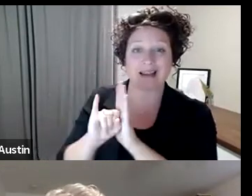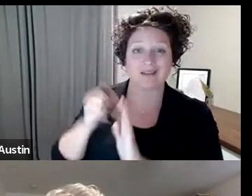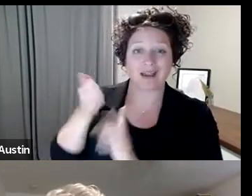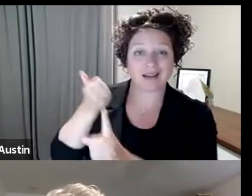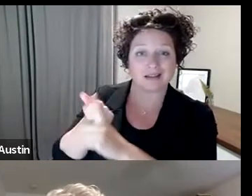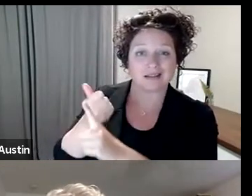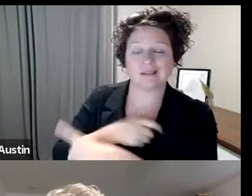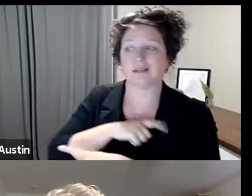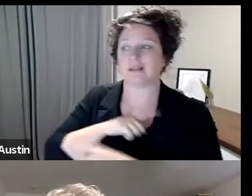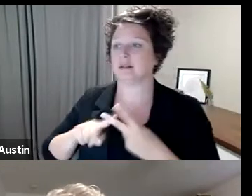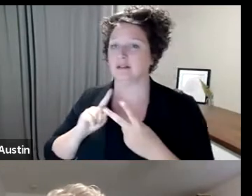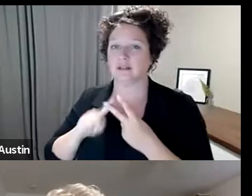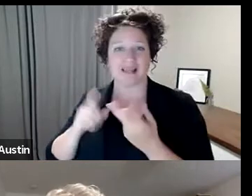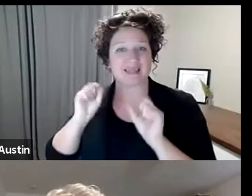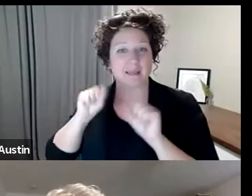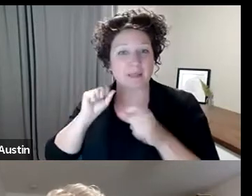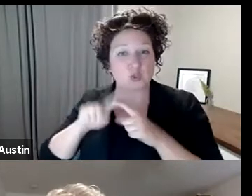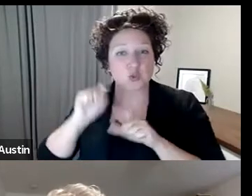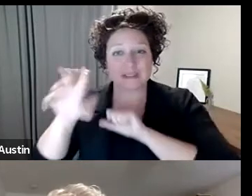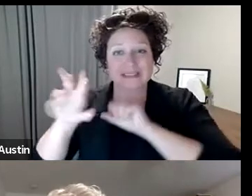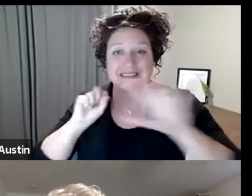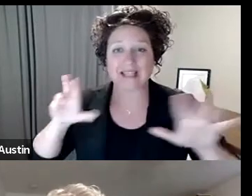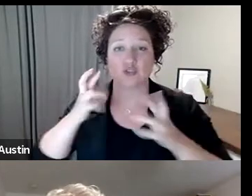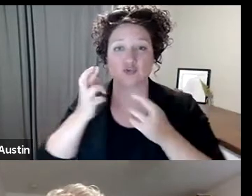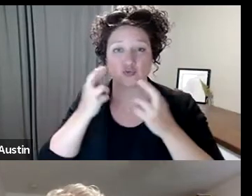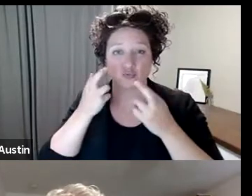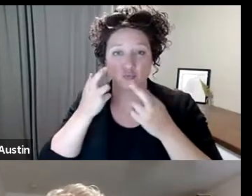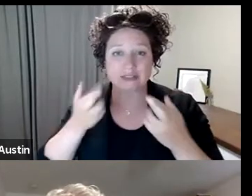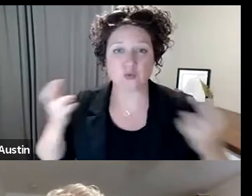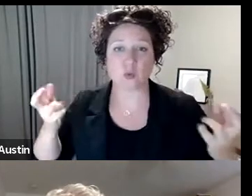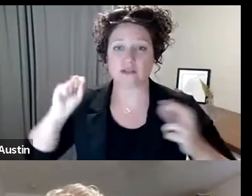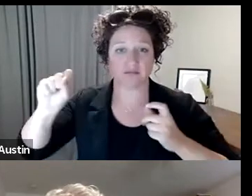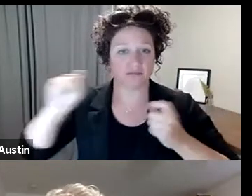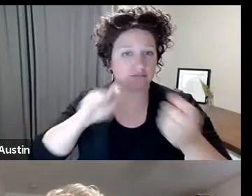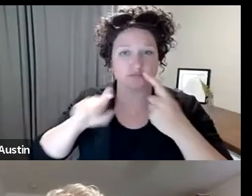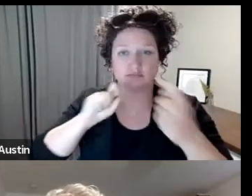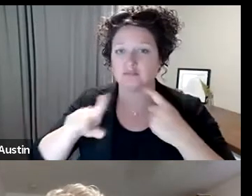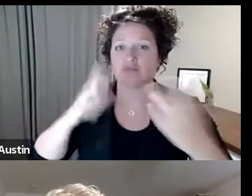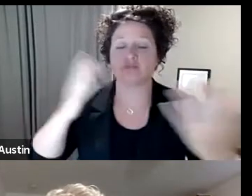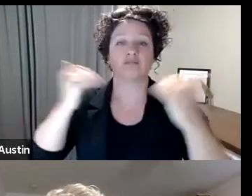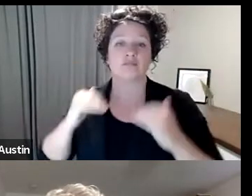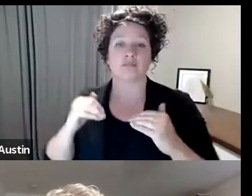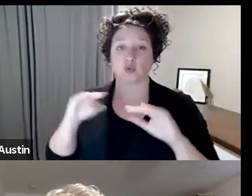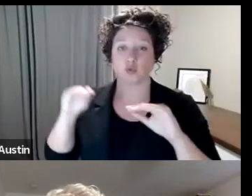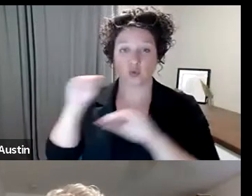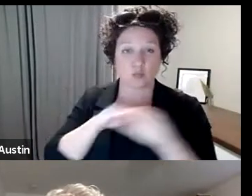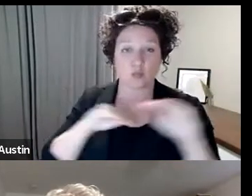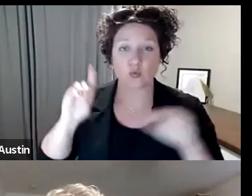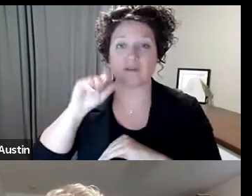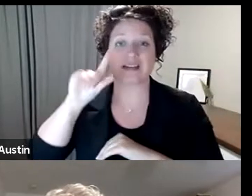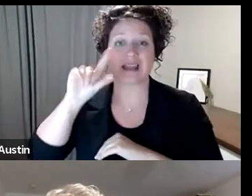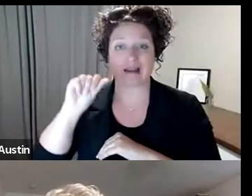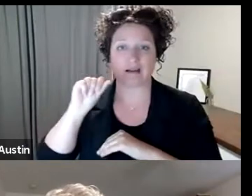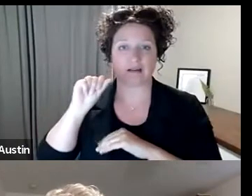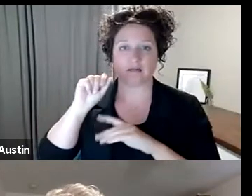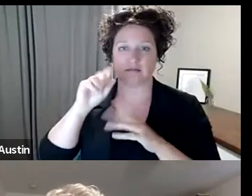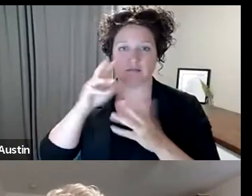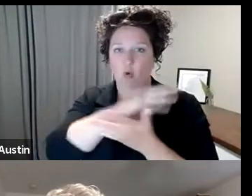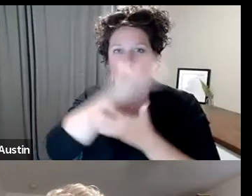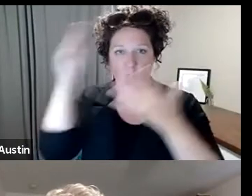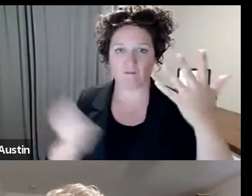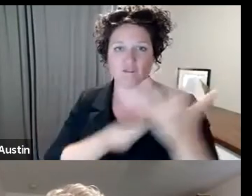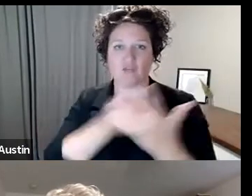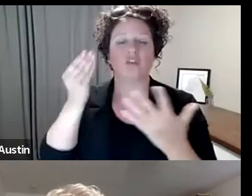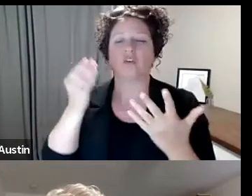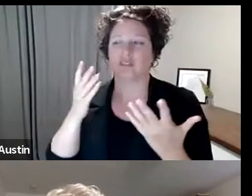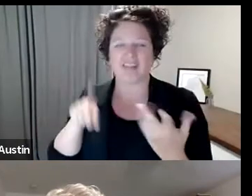the ability to send resources back and forth, the ability to move data across society, then you